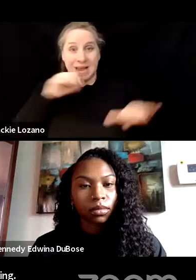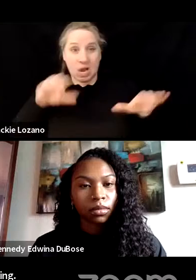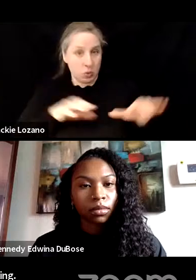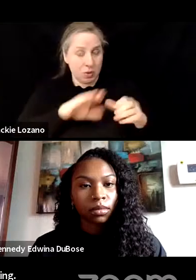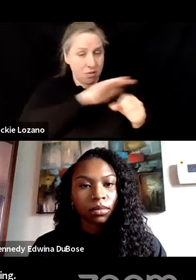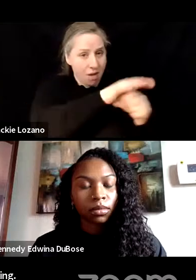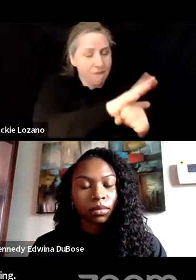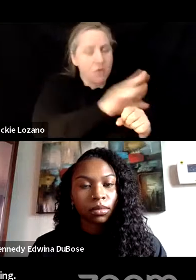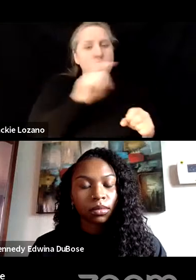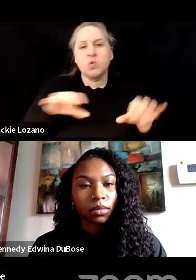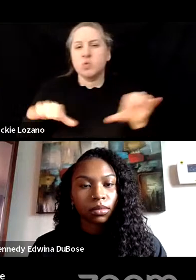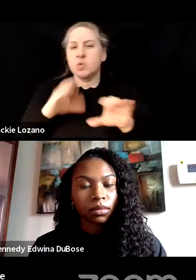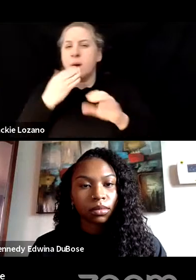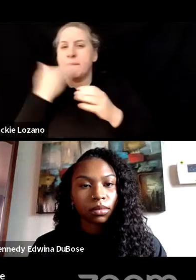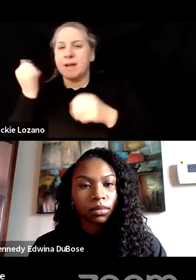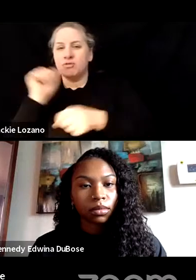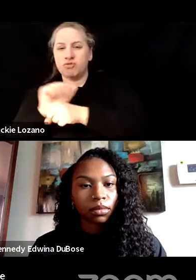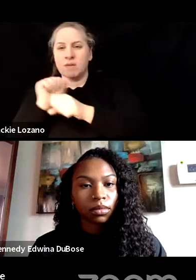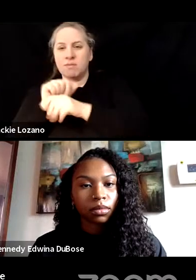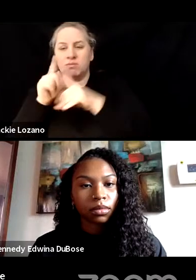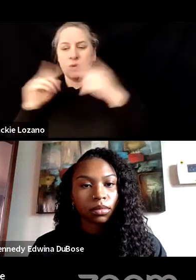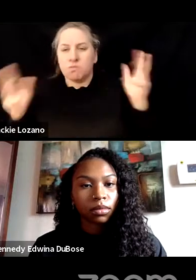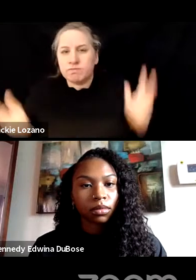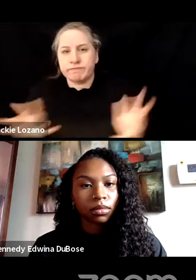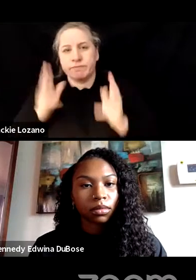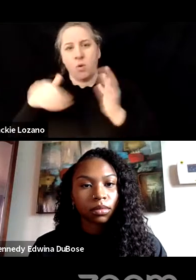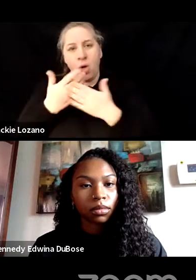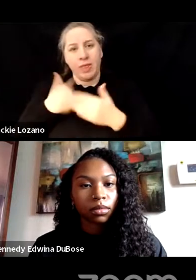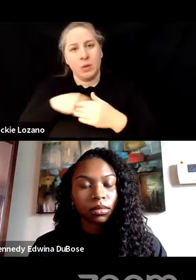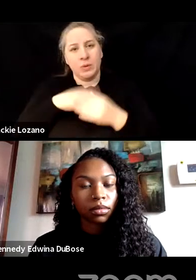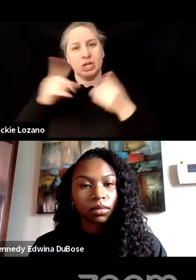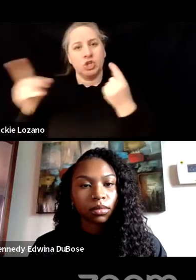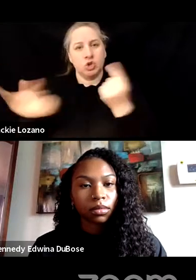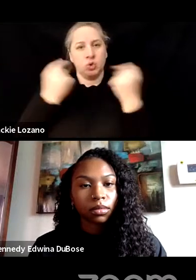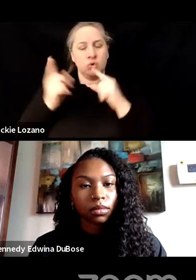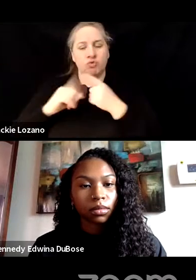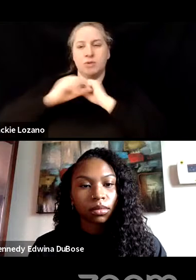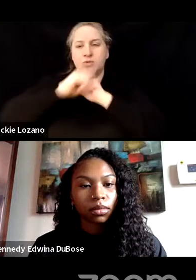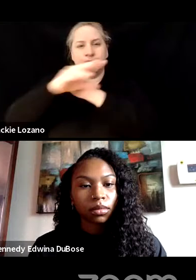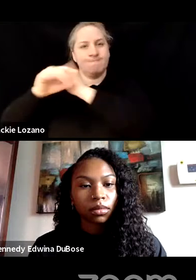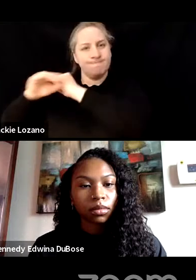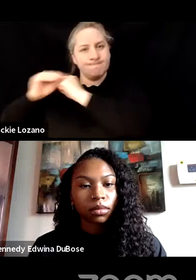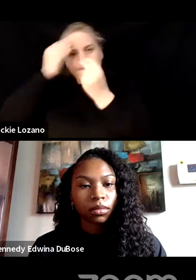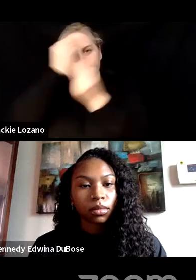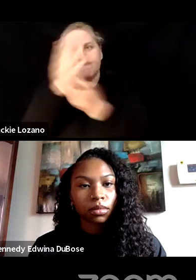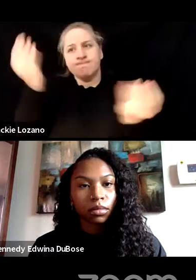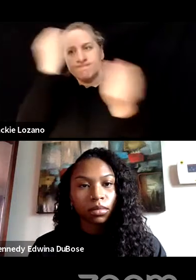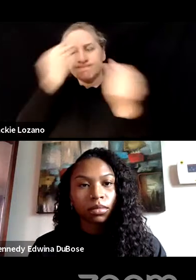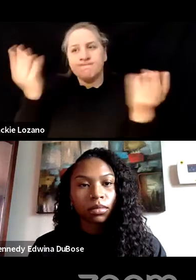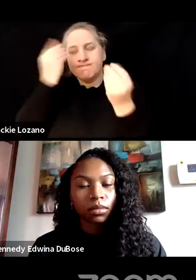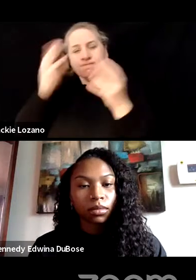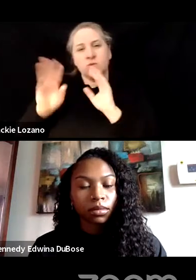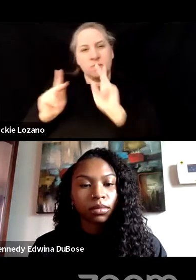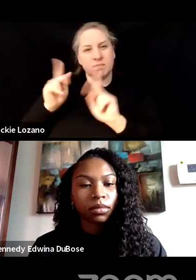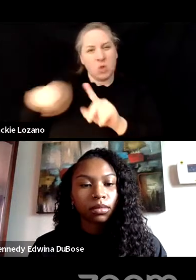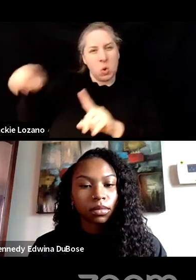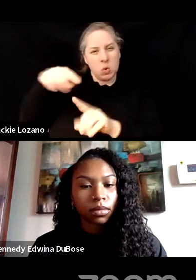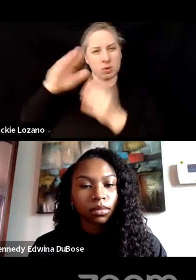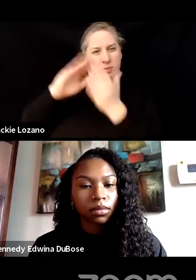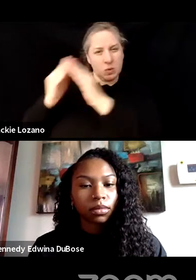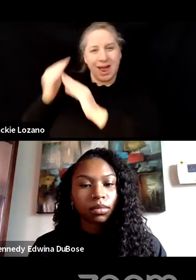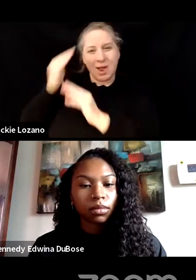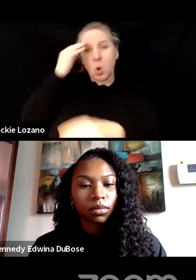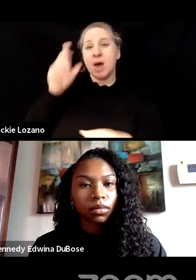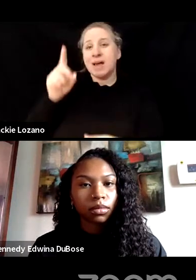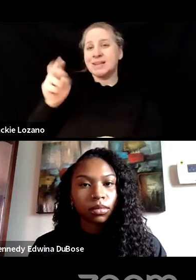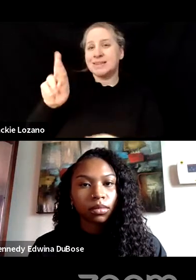a better job of them promoting the things that we do so the community can know. I know that Dr. Wixson had a few things that, you know, in his role and in some